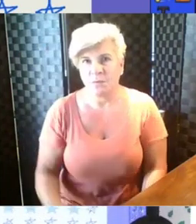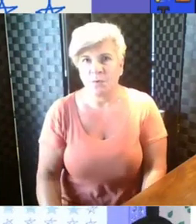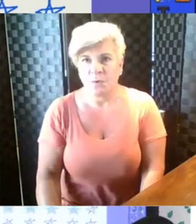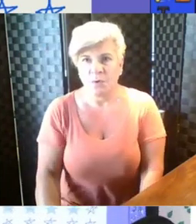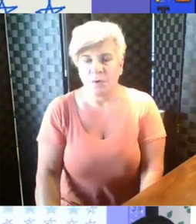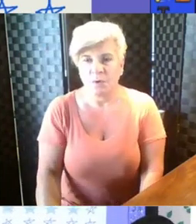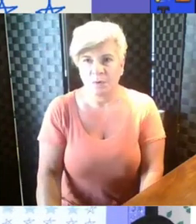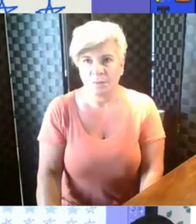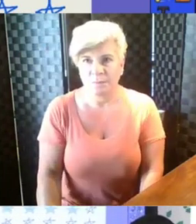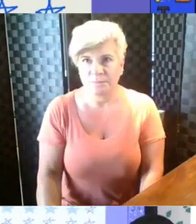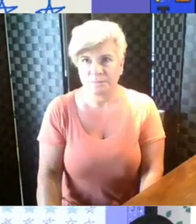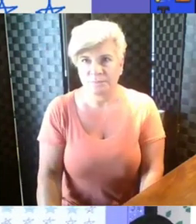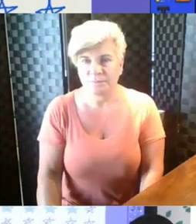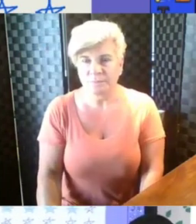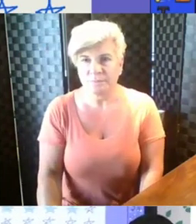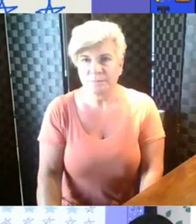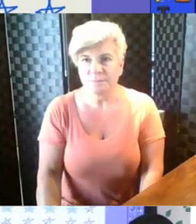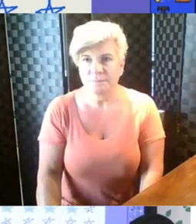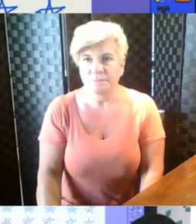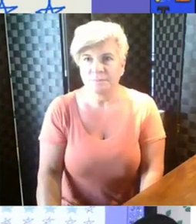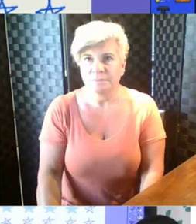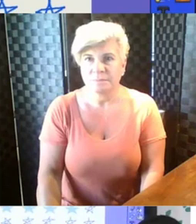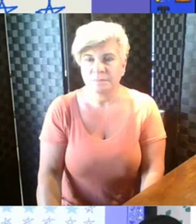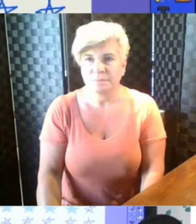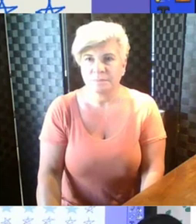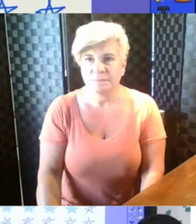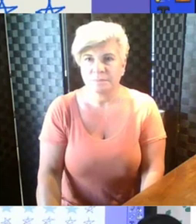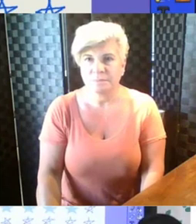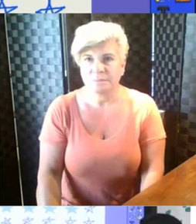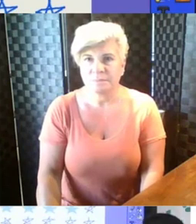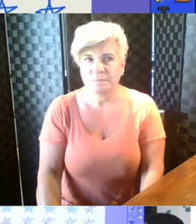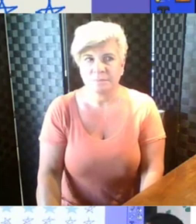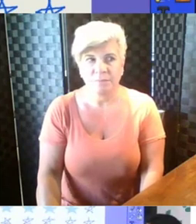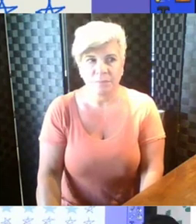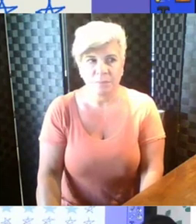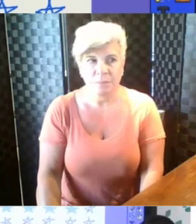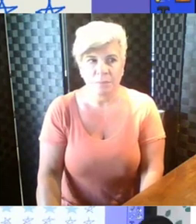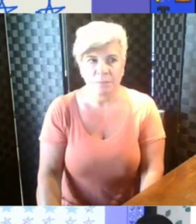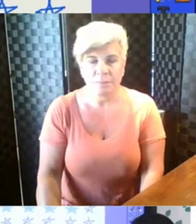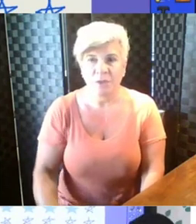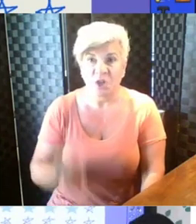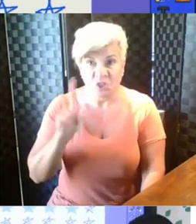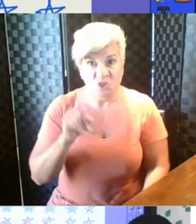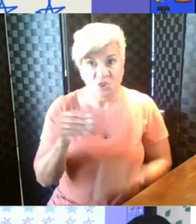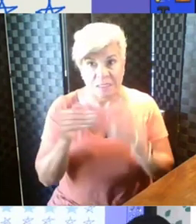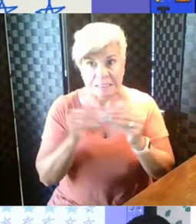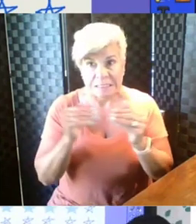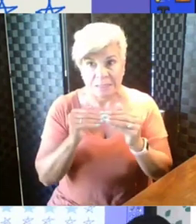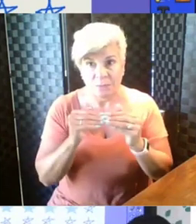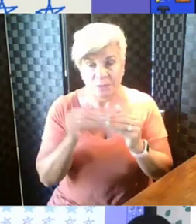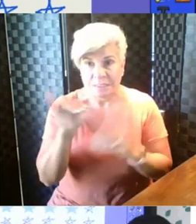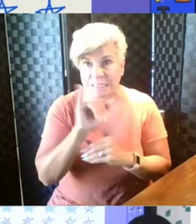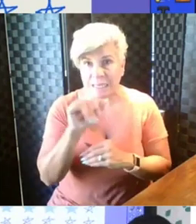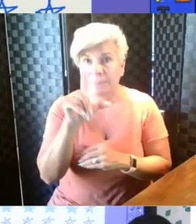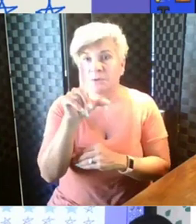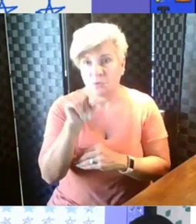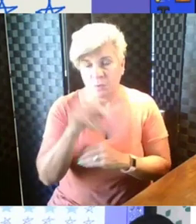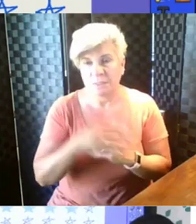plus 4, that column we added, which should equal the